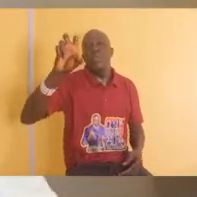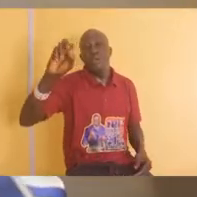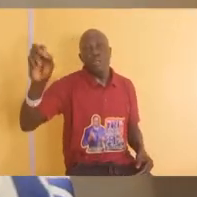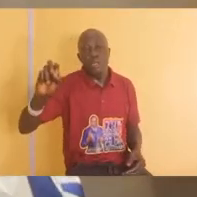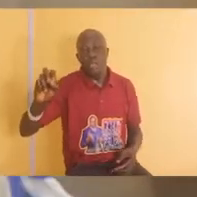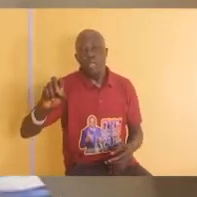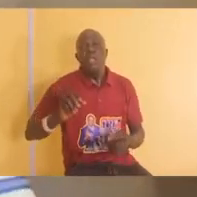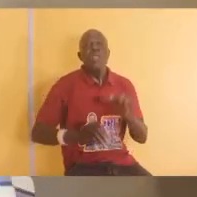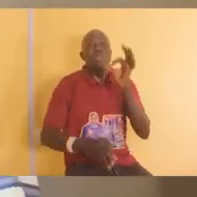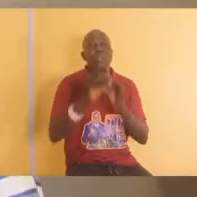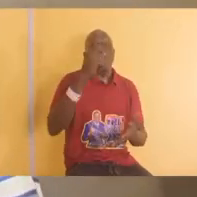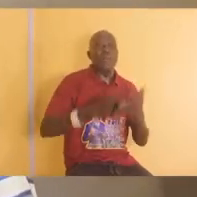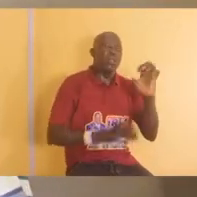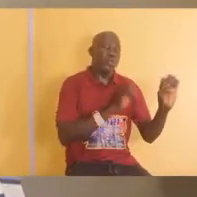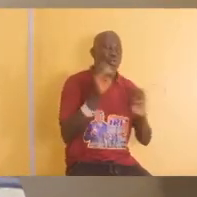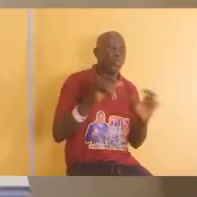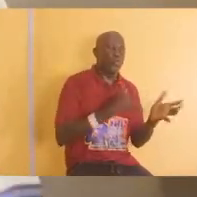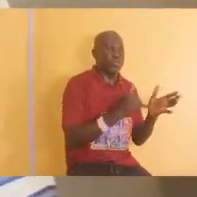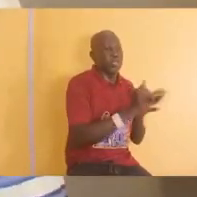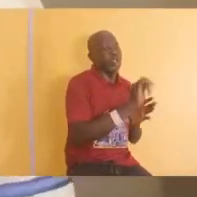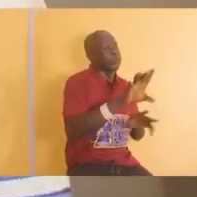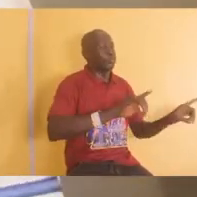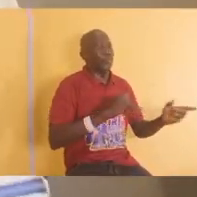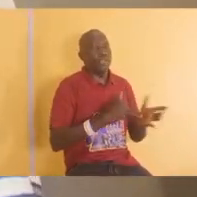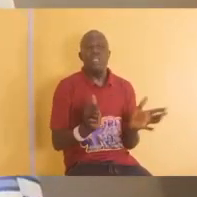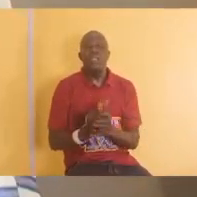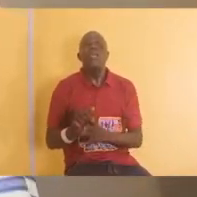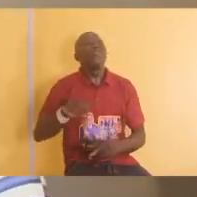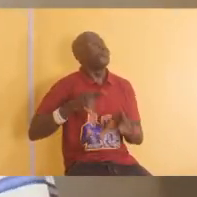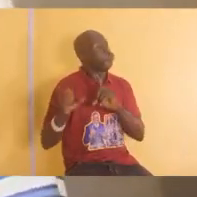300 naira. Yes, you can avoid it.